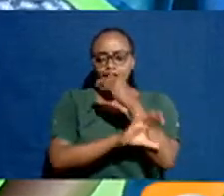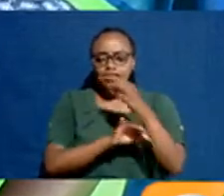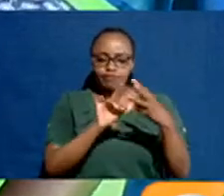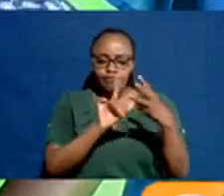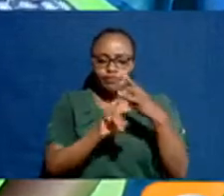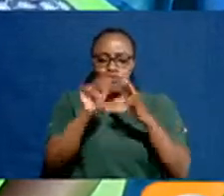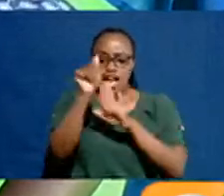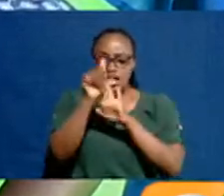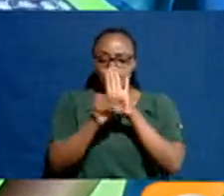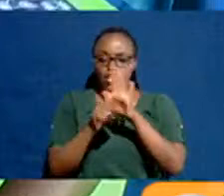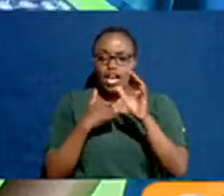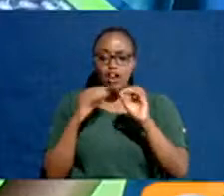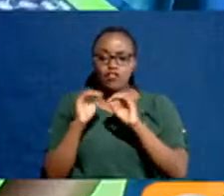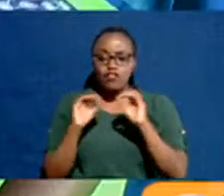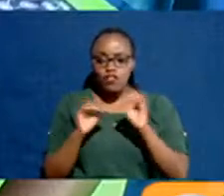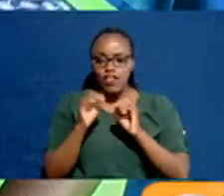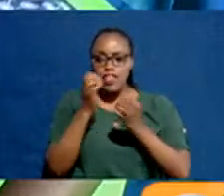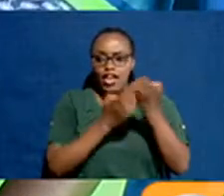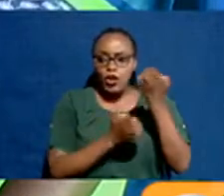no agenda.